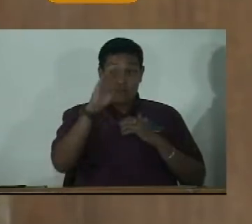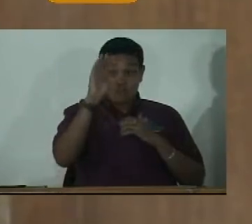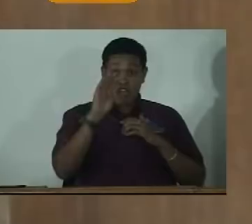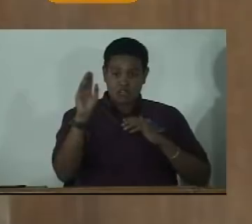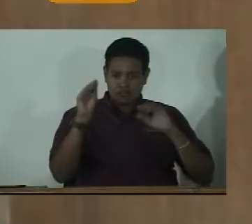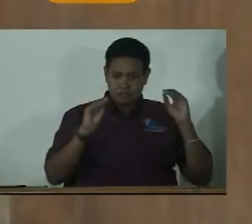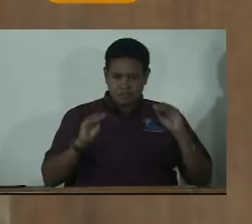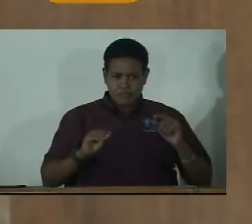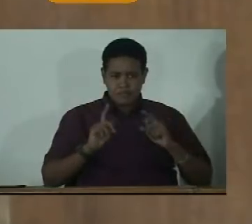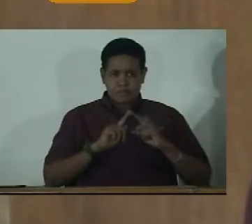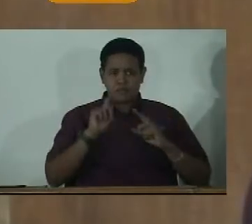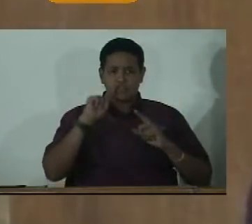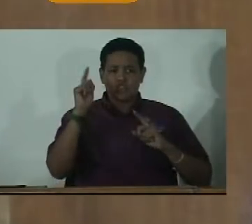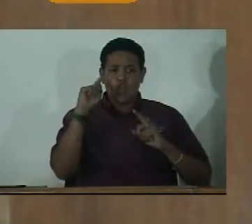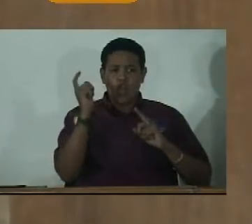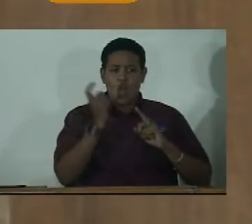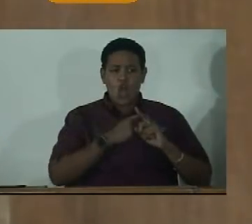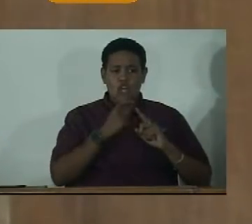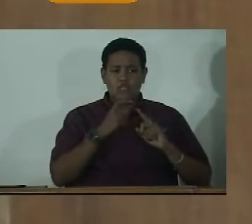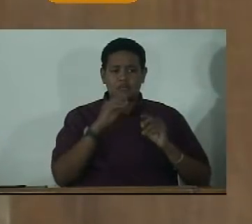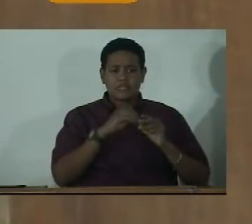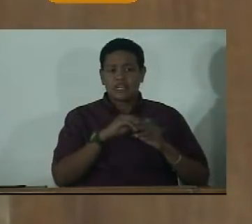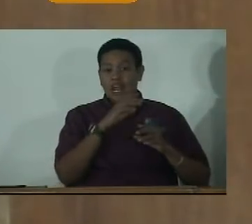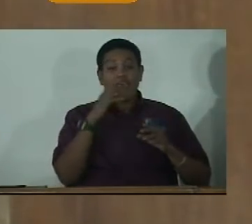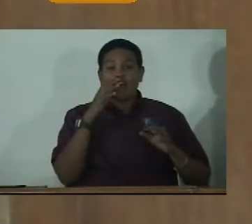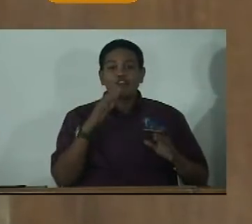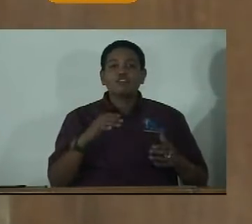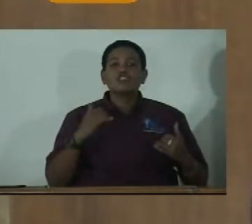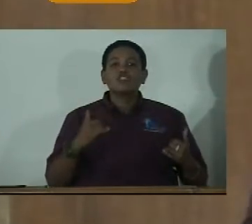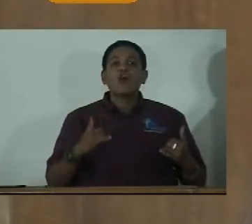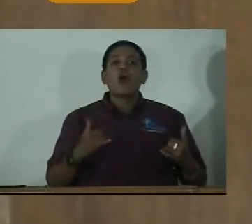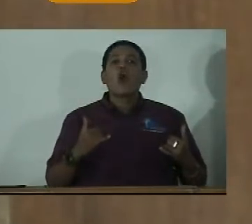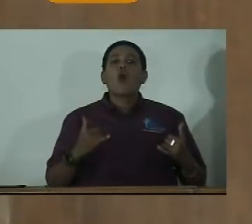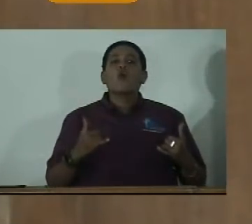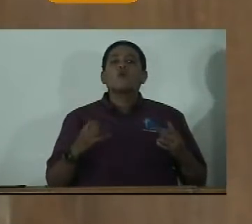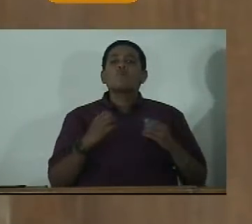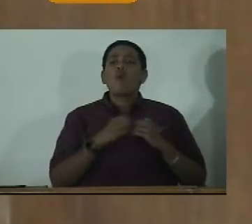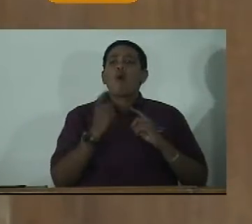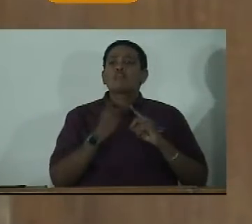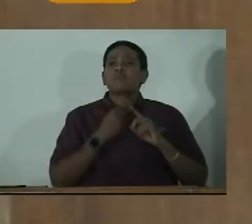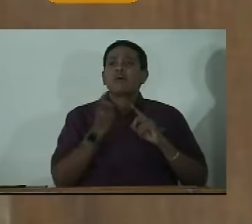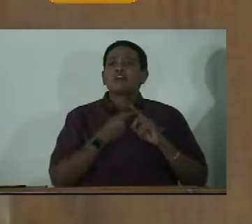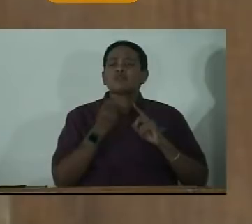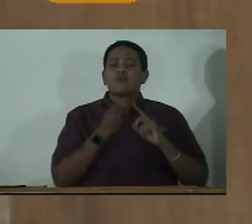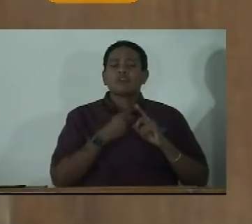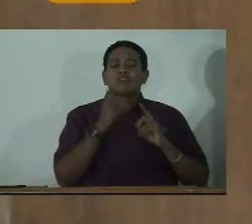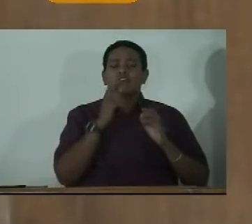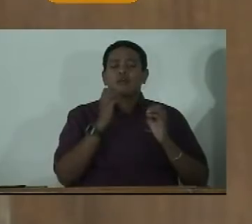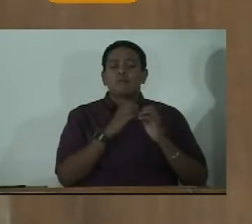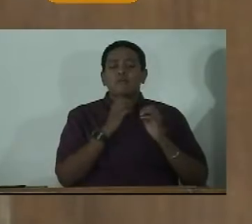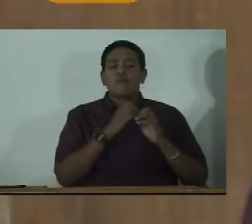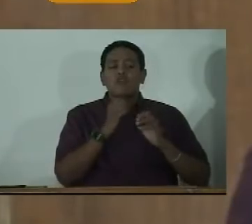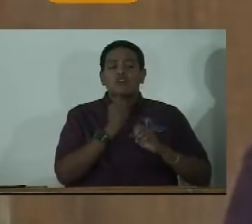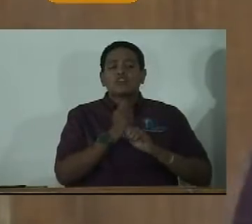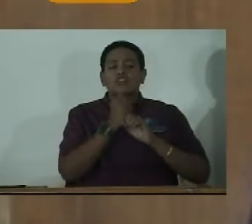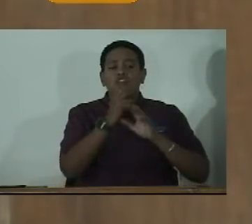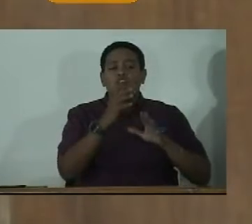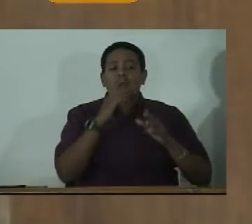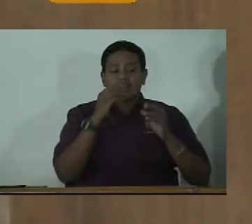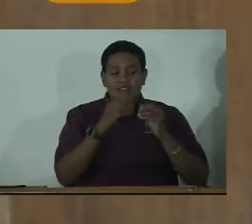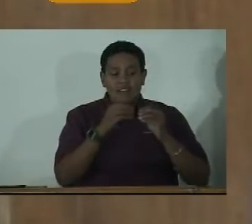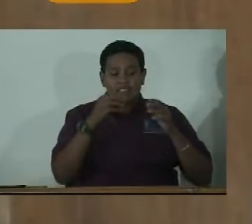and automation that is coming within agriculture, even more so, it is causing for scale to be